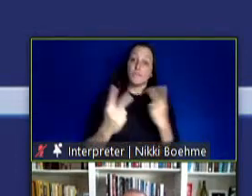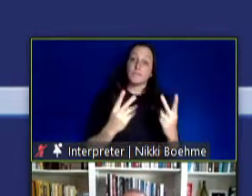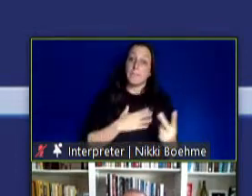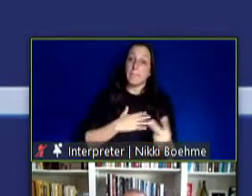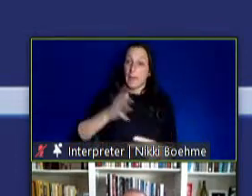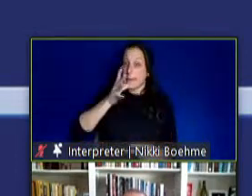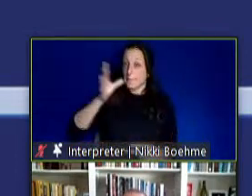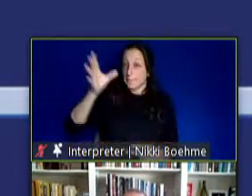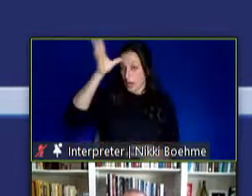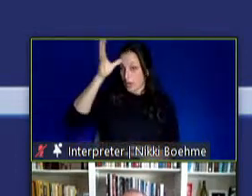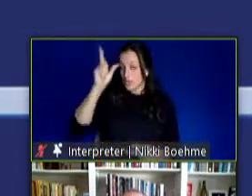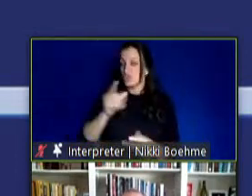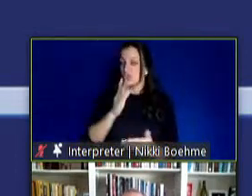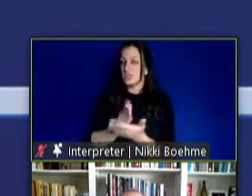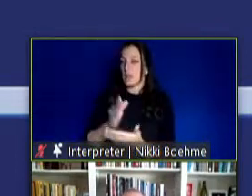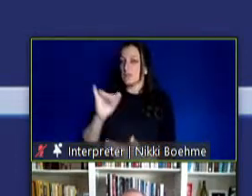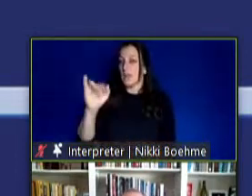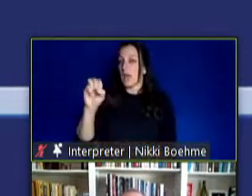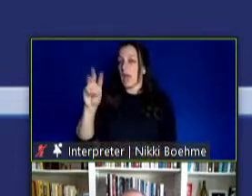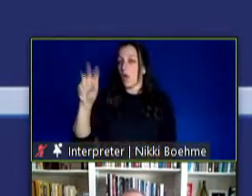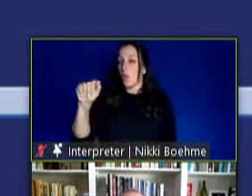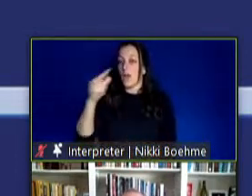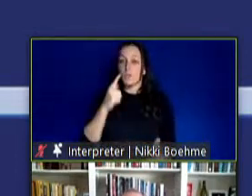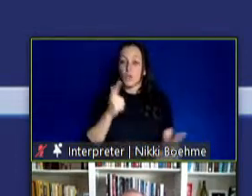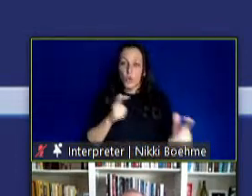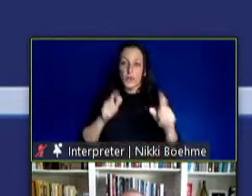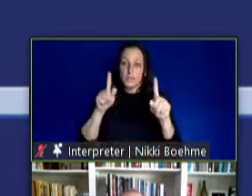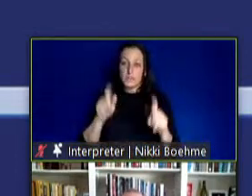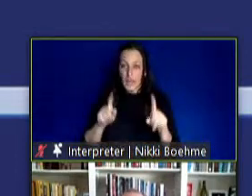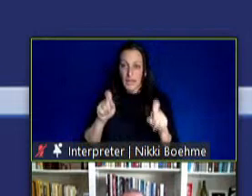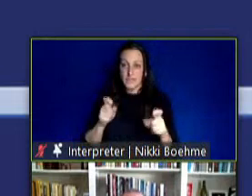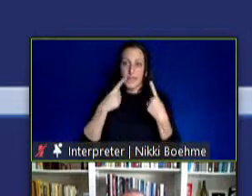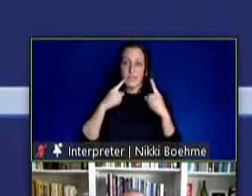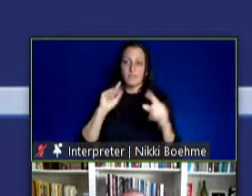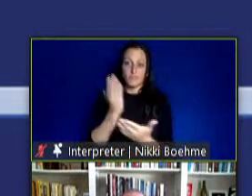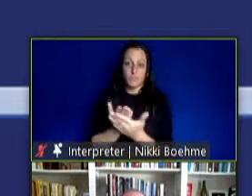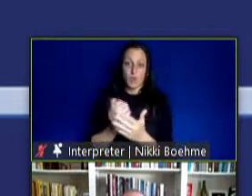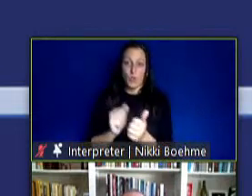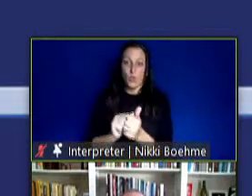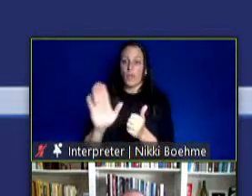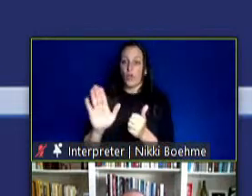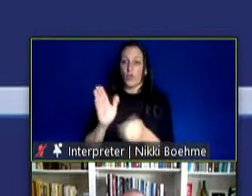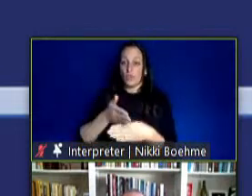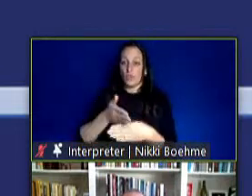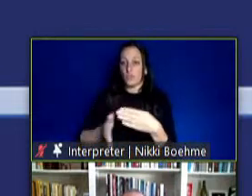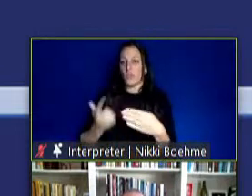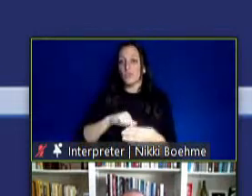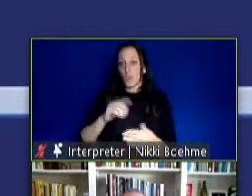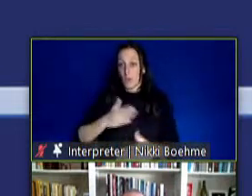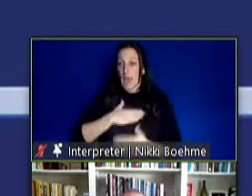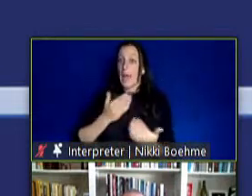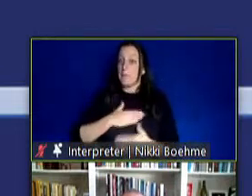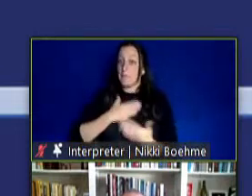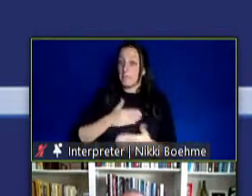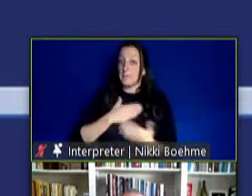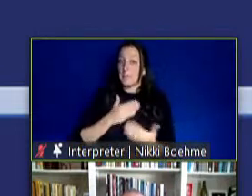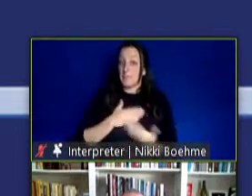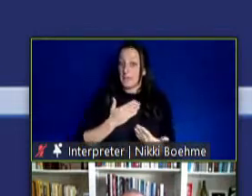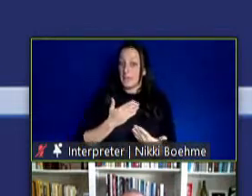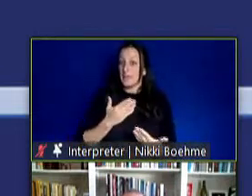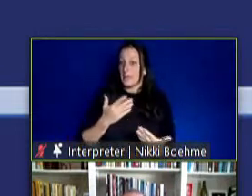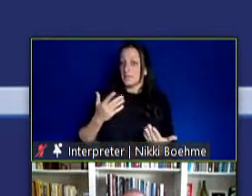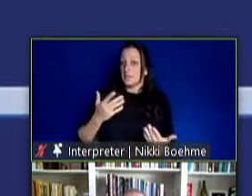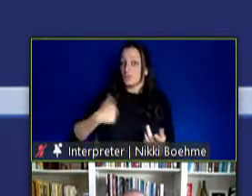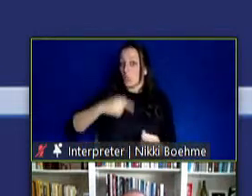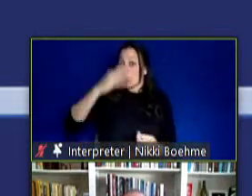for a quick test and was able to arrive with her result. And so we were very pleased to know that she